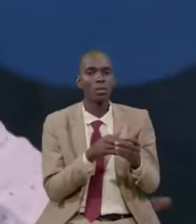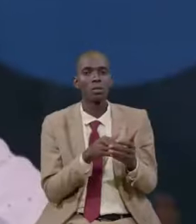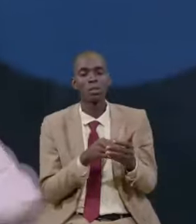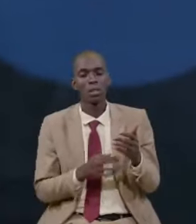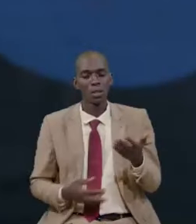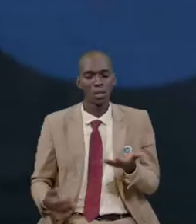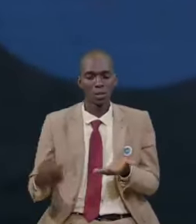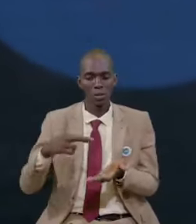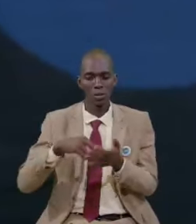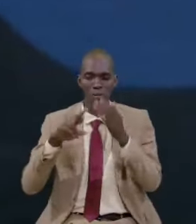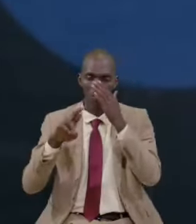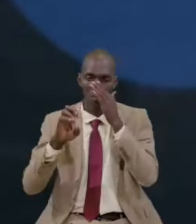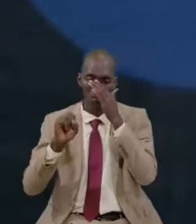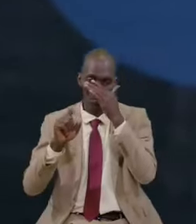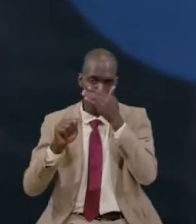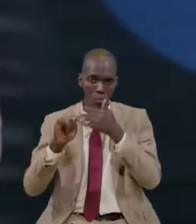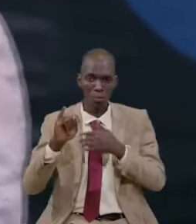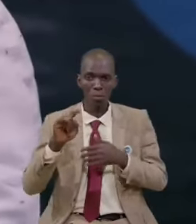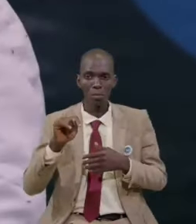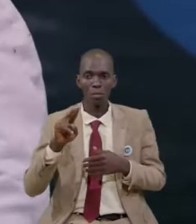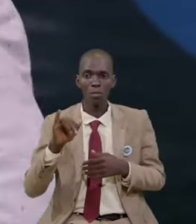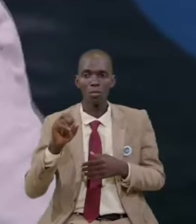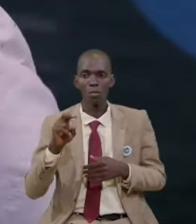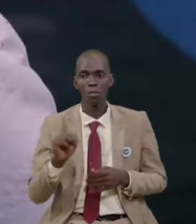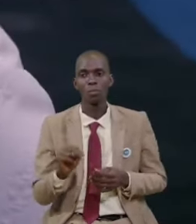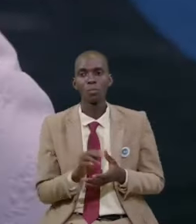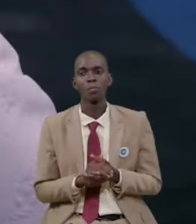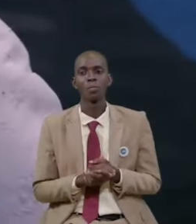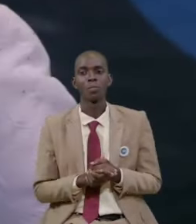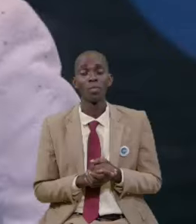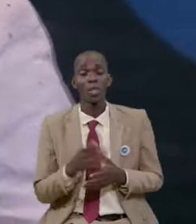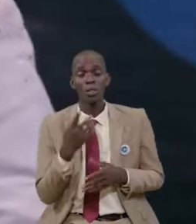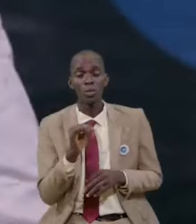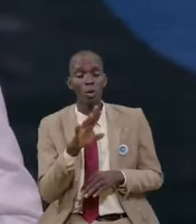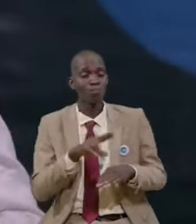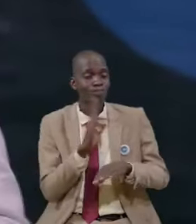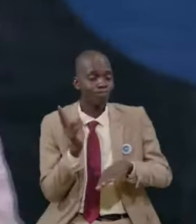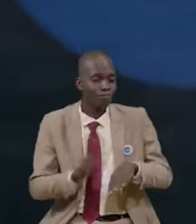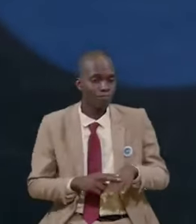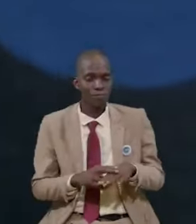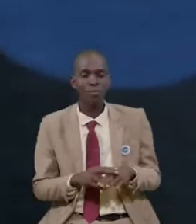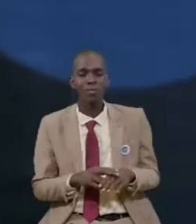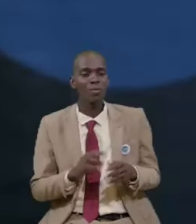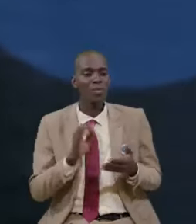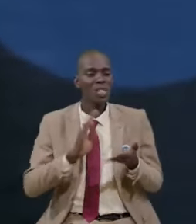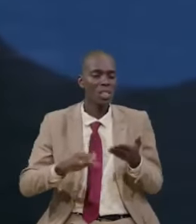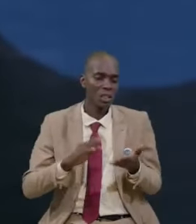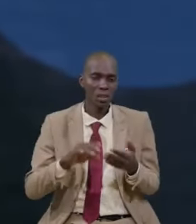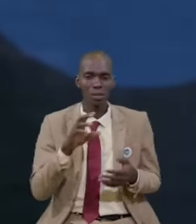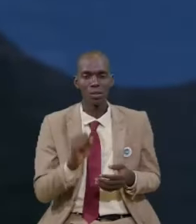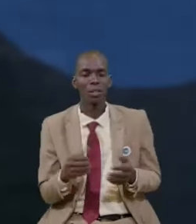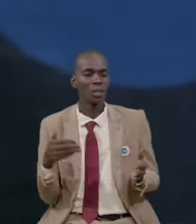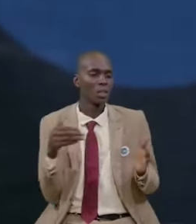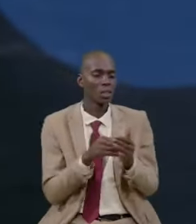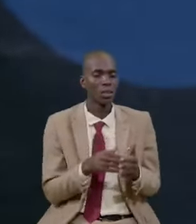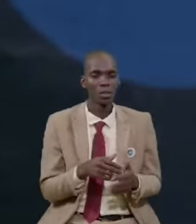The frequent excuses against restitution. You know restitution? You know when